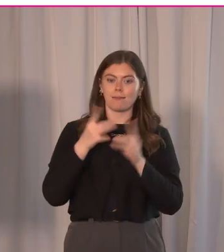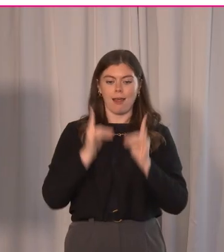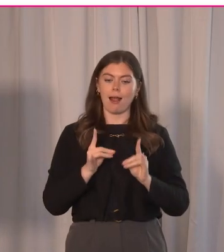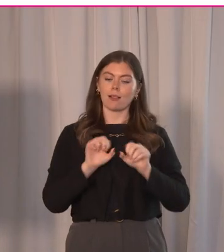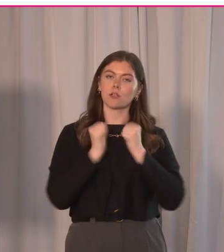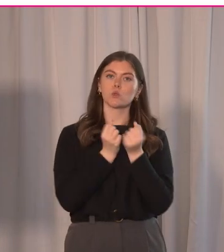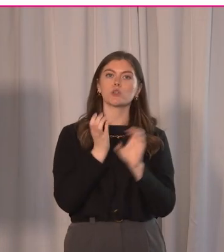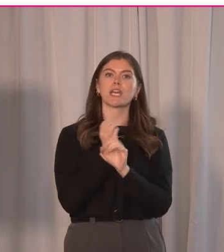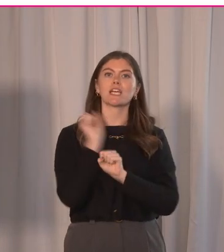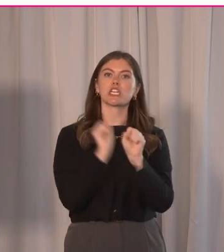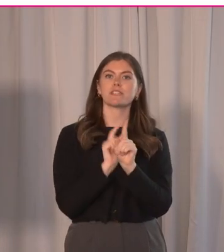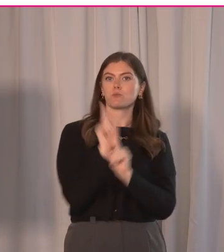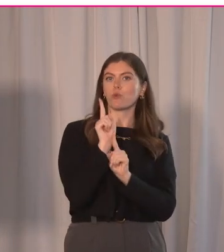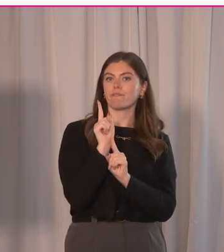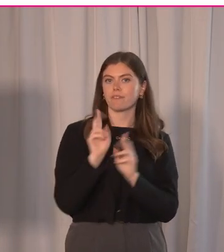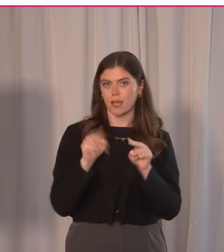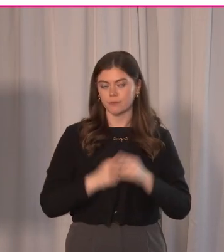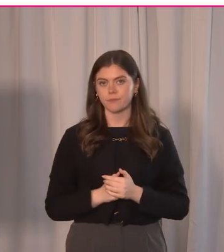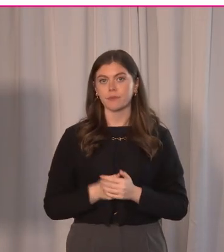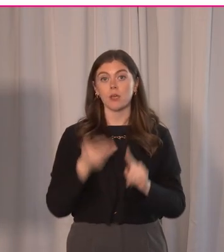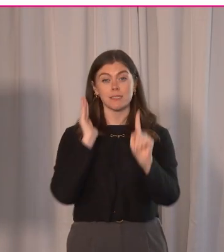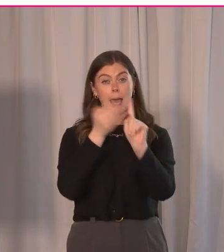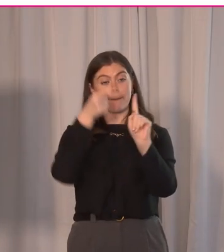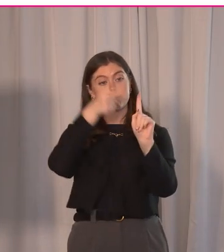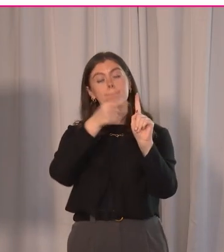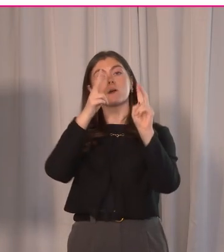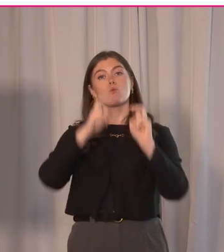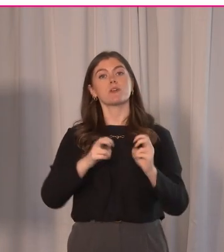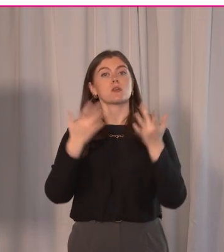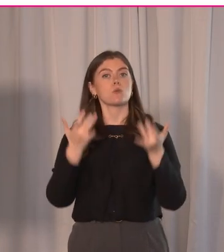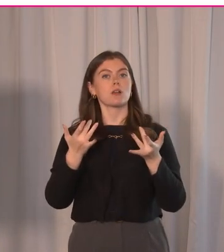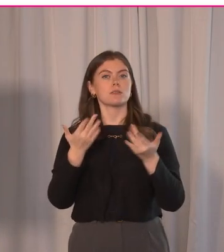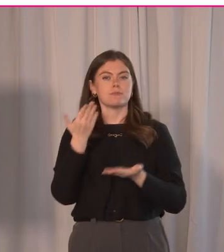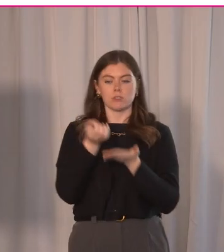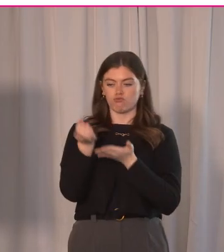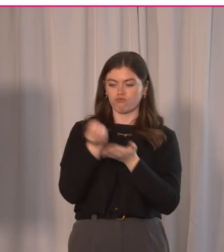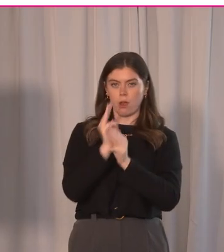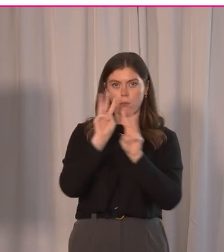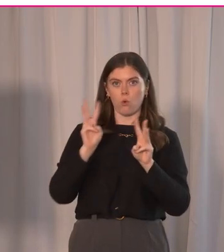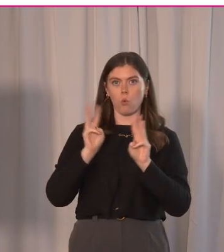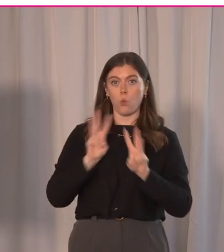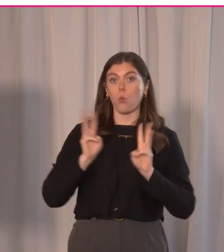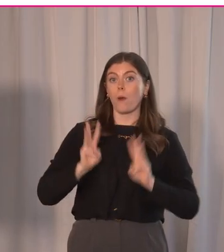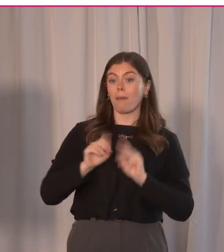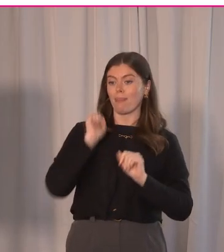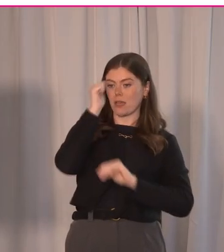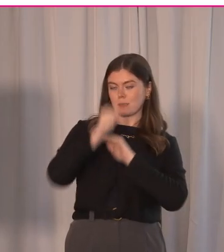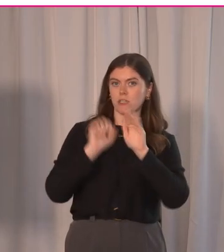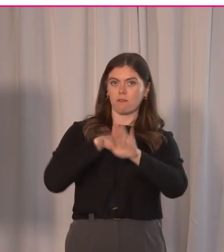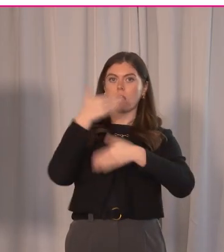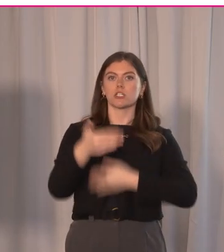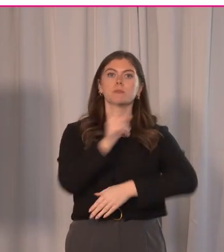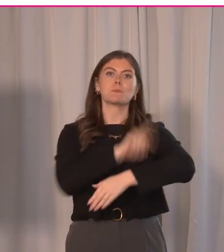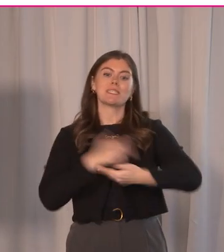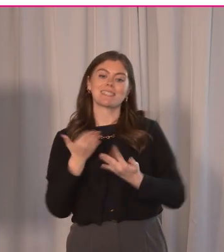care services. So the aim of our piece of work was to describe the experiences of women with long-term disabilities